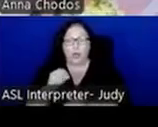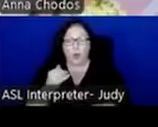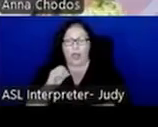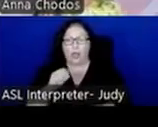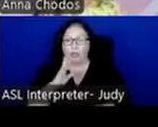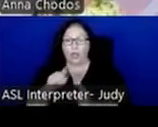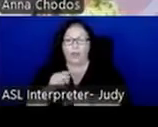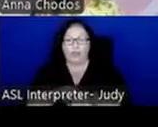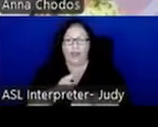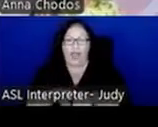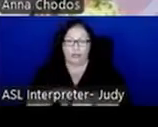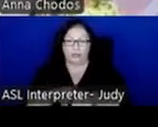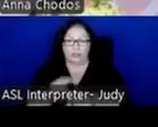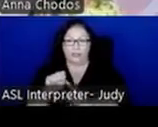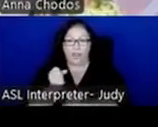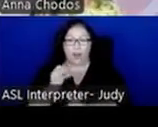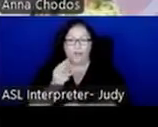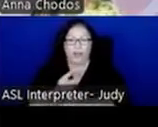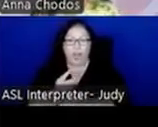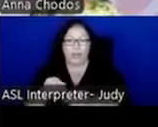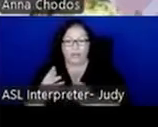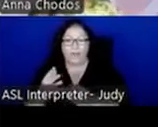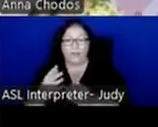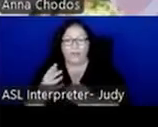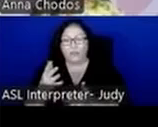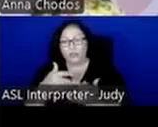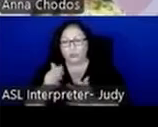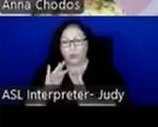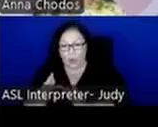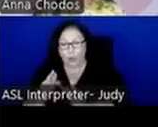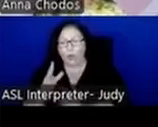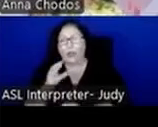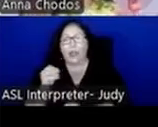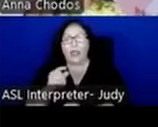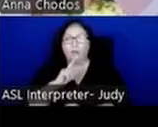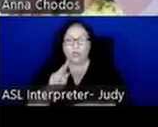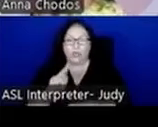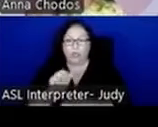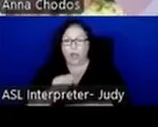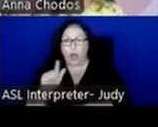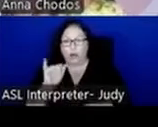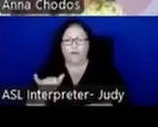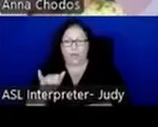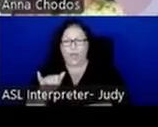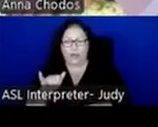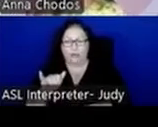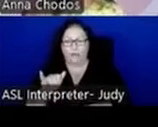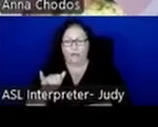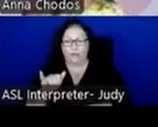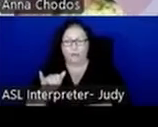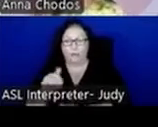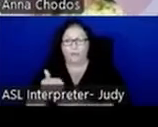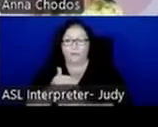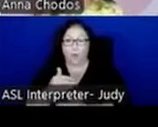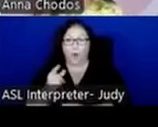and just using all of that up before you use, Medicaid funded benefits. And